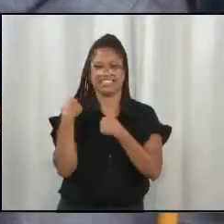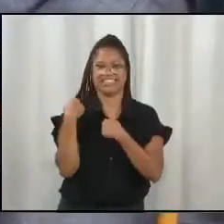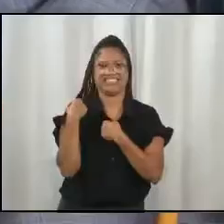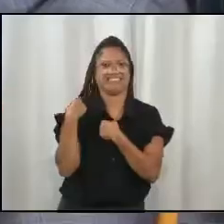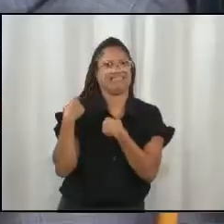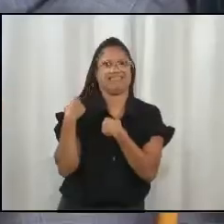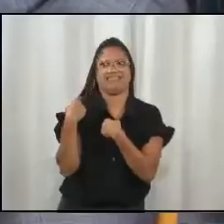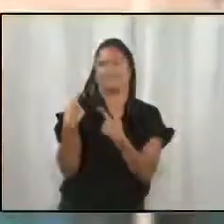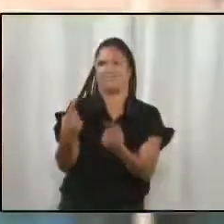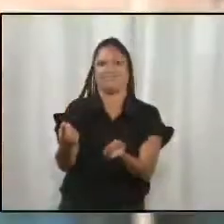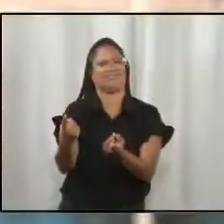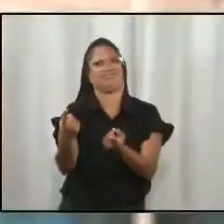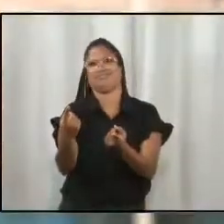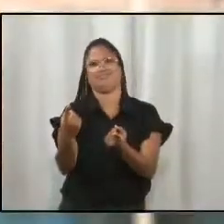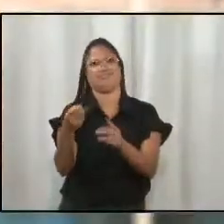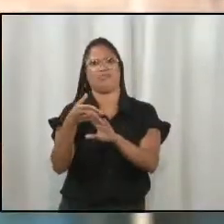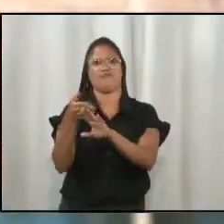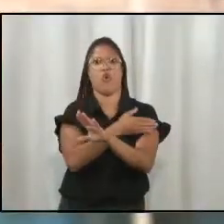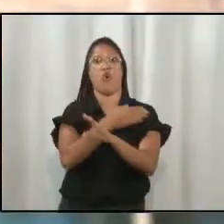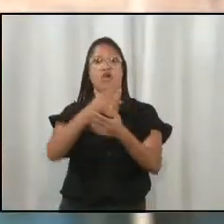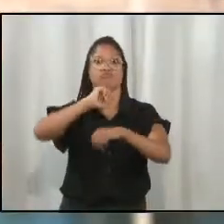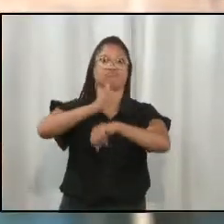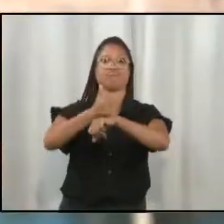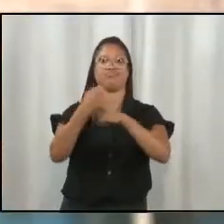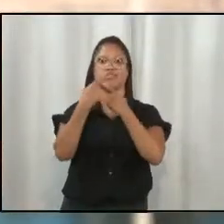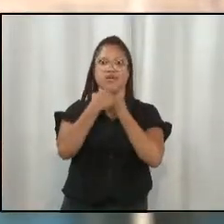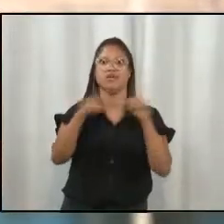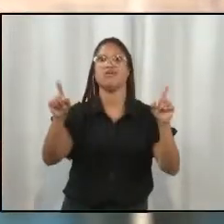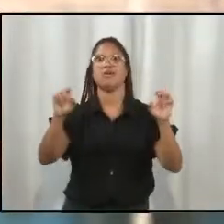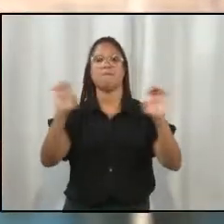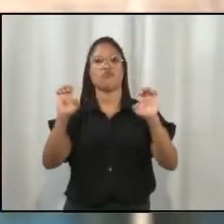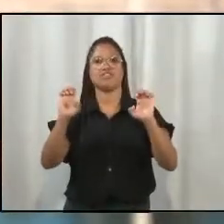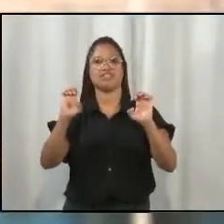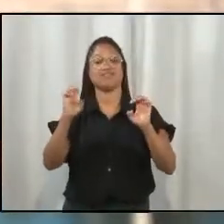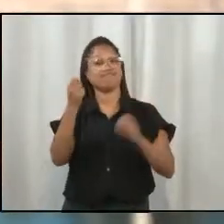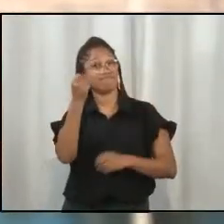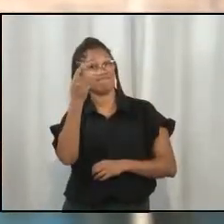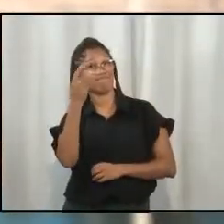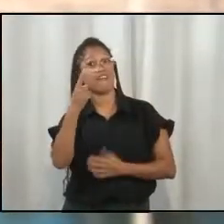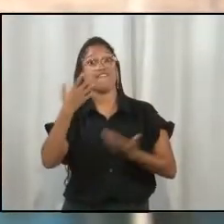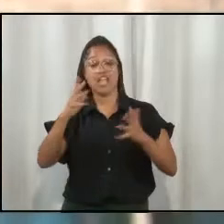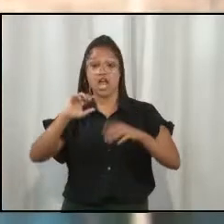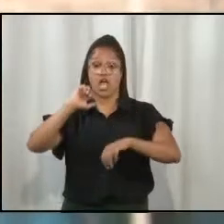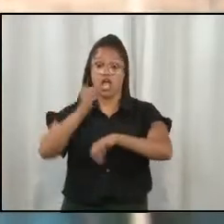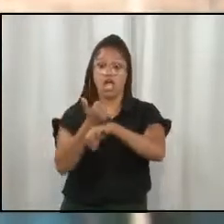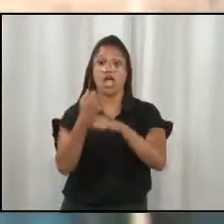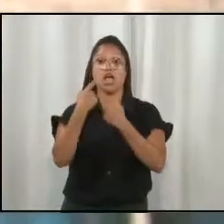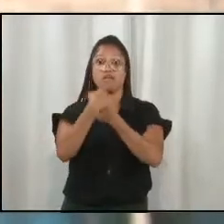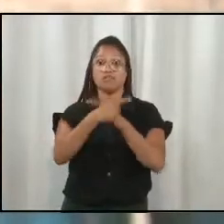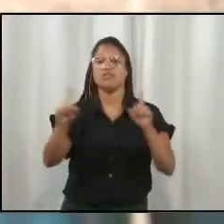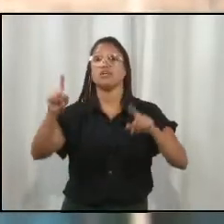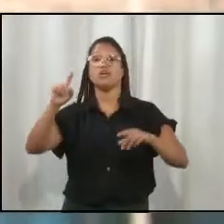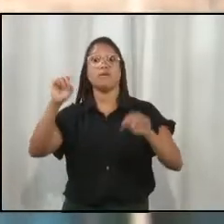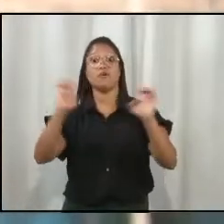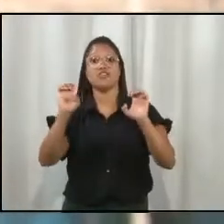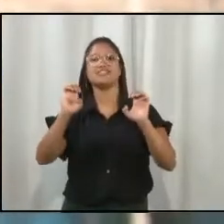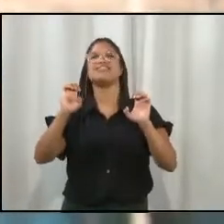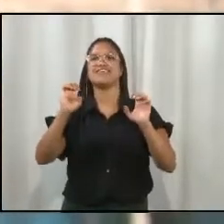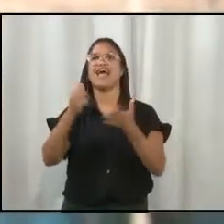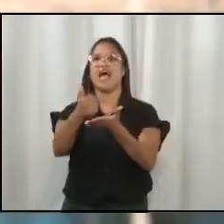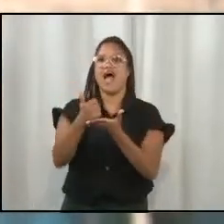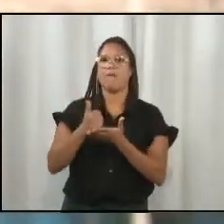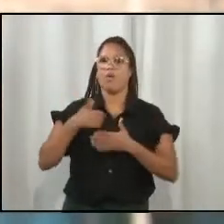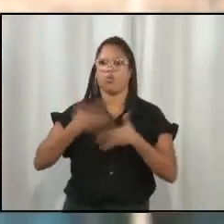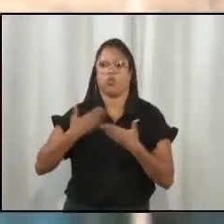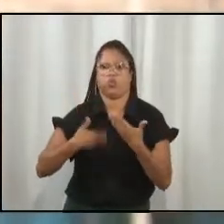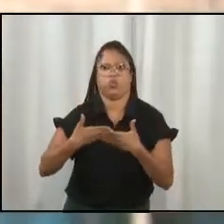on homelessness for a long time. But the provisions within the emergency have really allowed us to accelerate our progress. Things